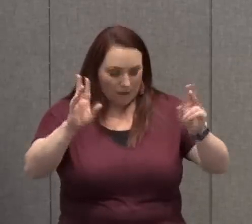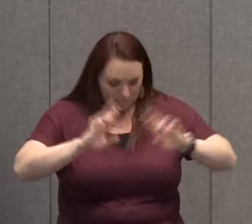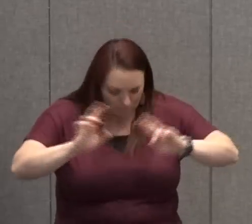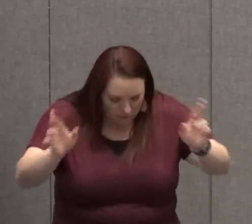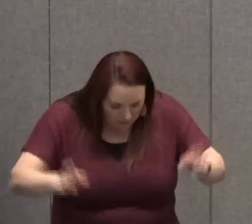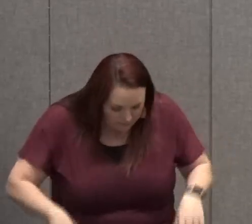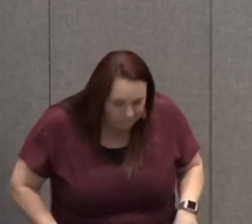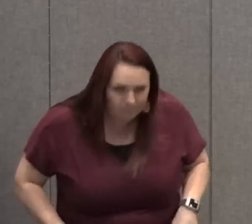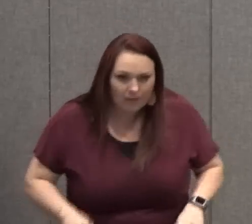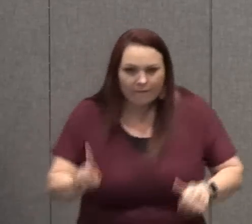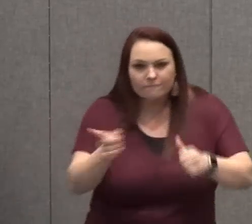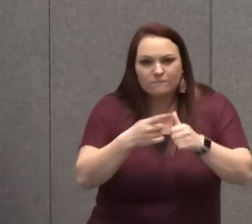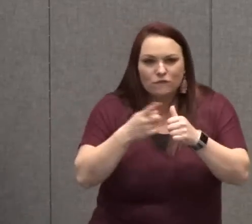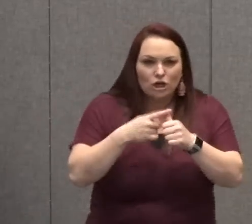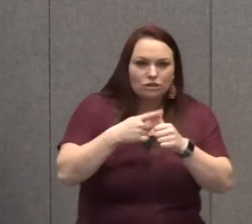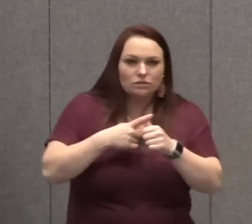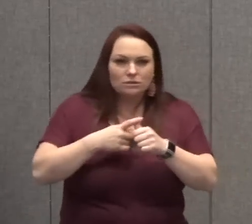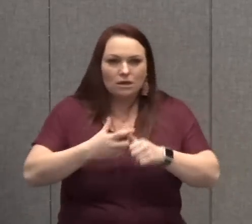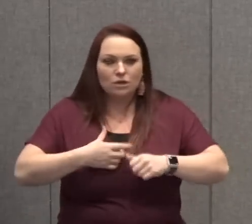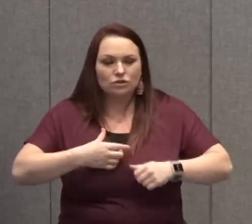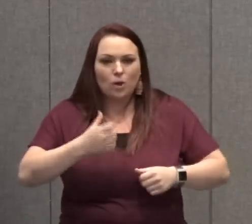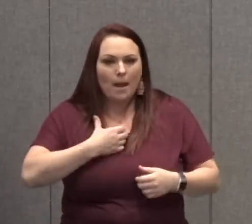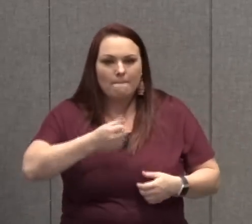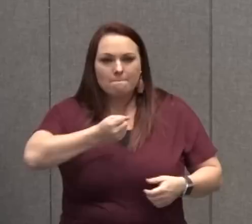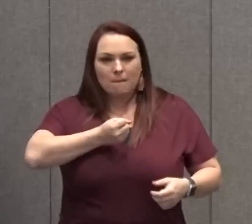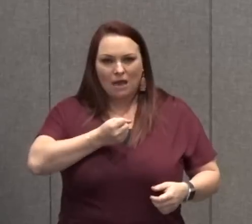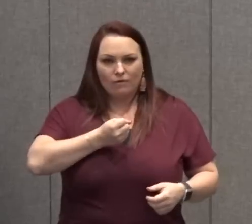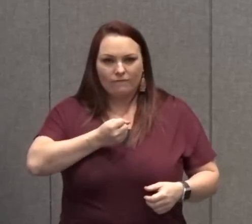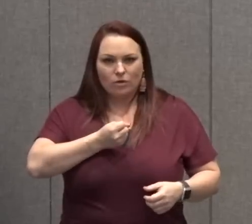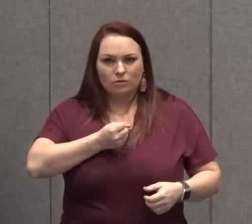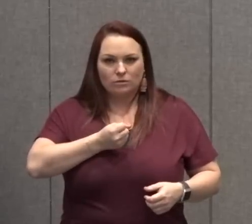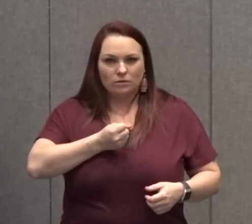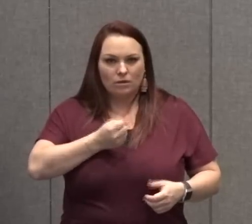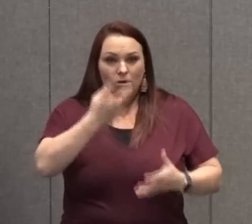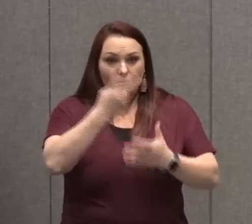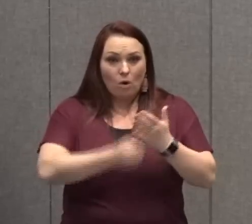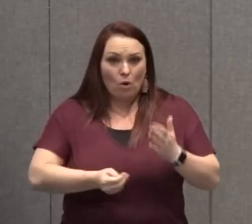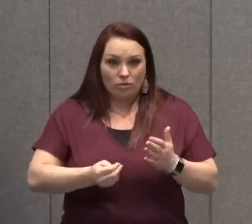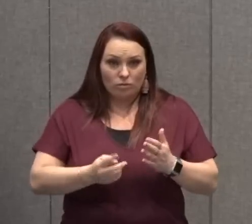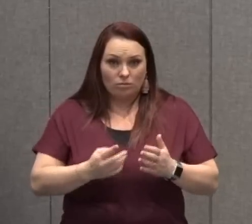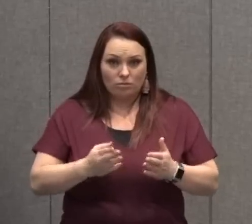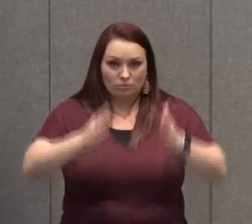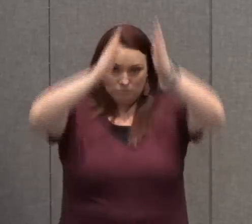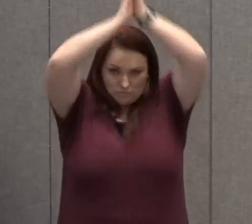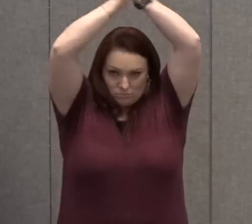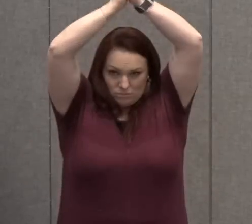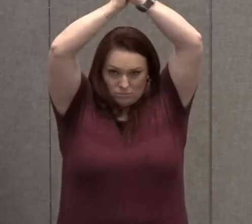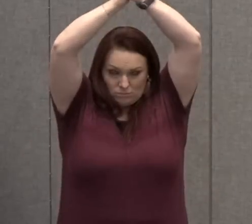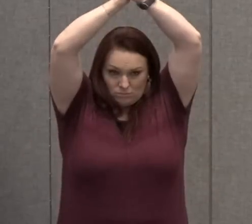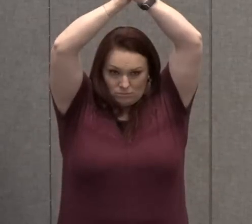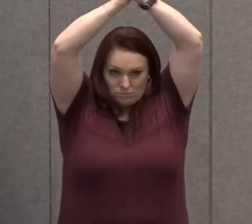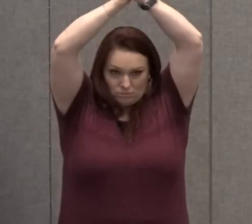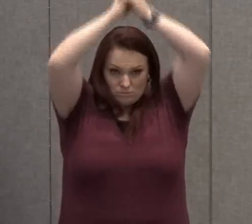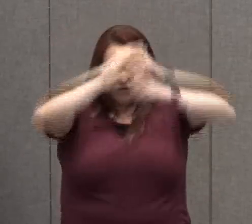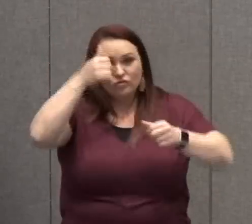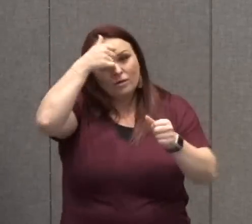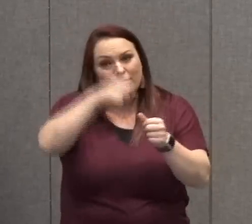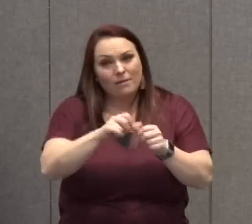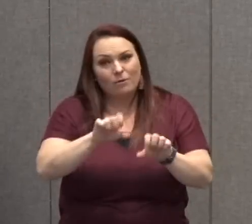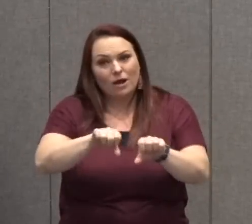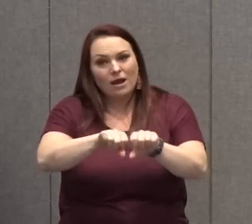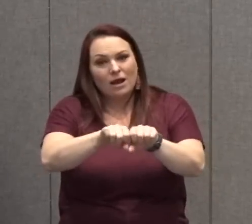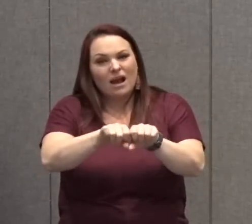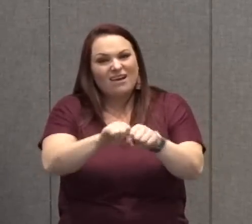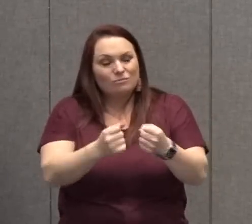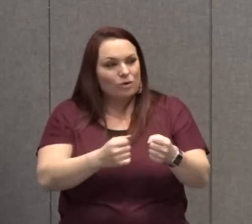right first stretch I want to do is your microphone stretch you ready uh-huh oh remember I broke my arm so I can't